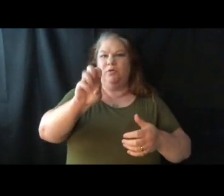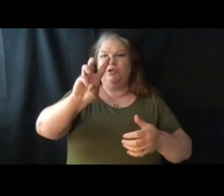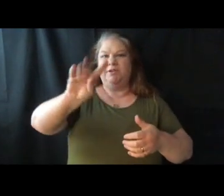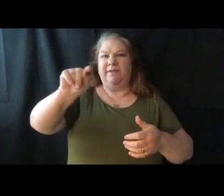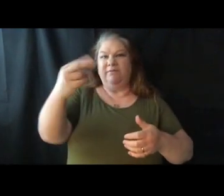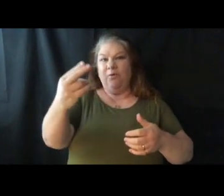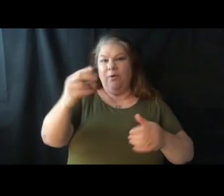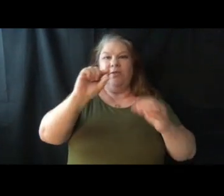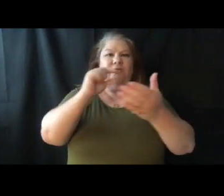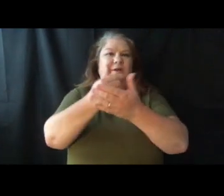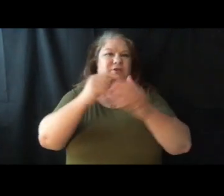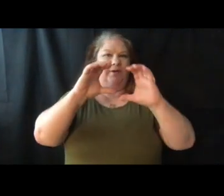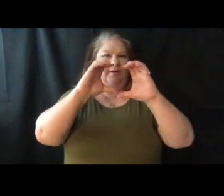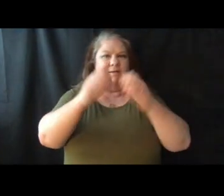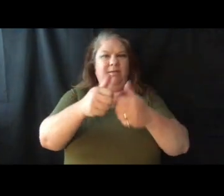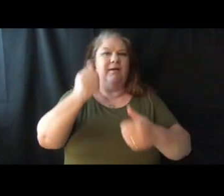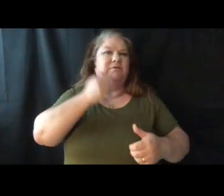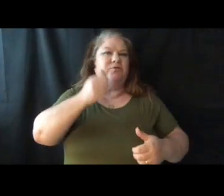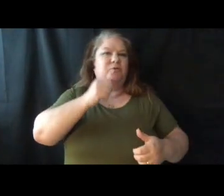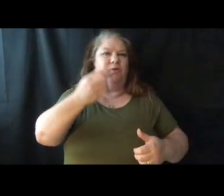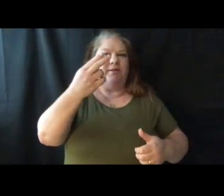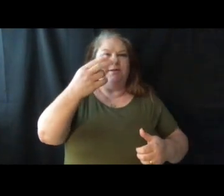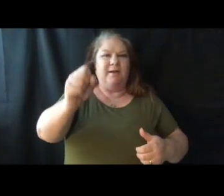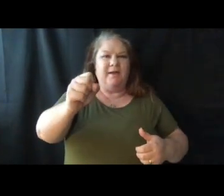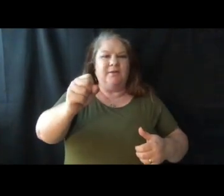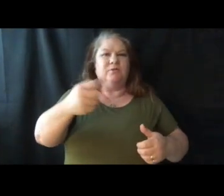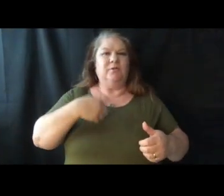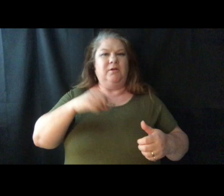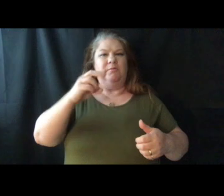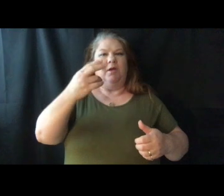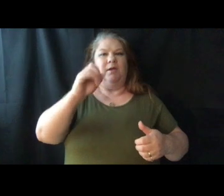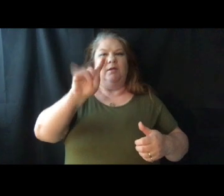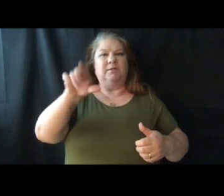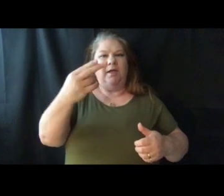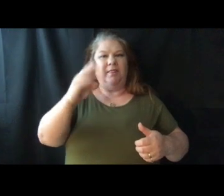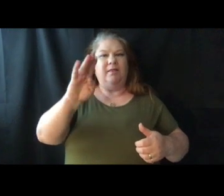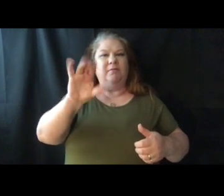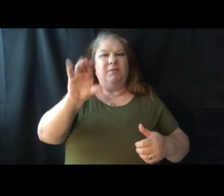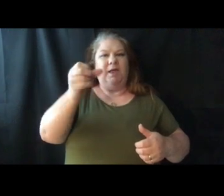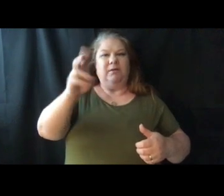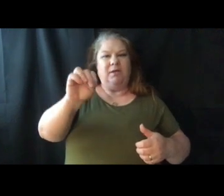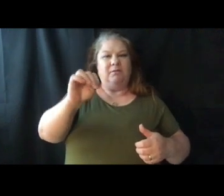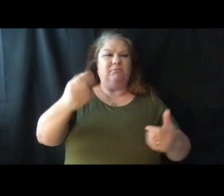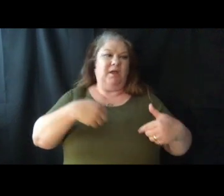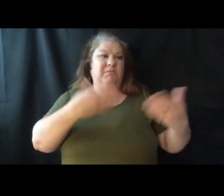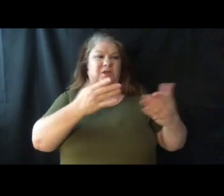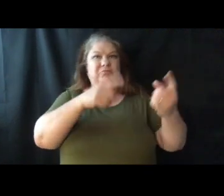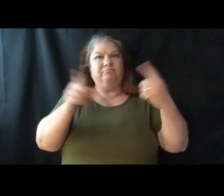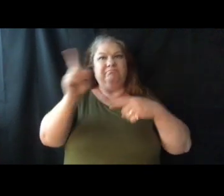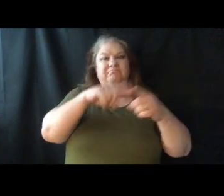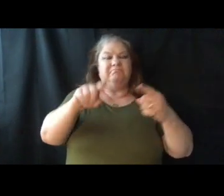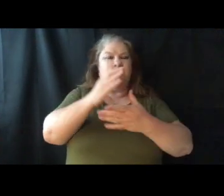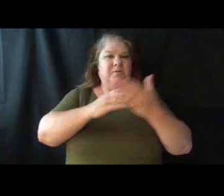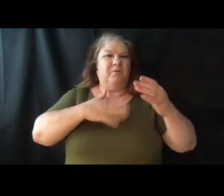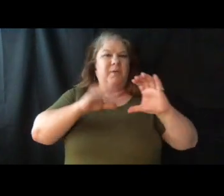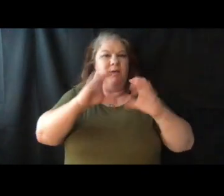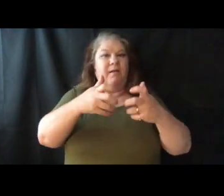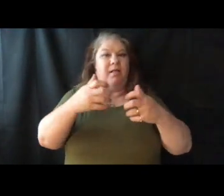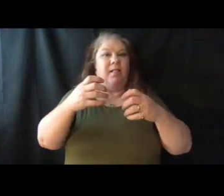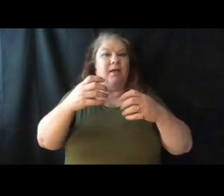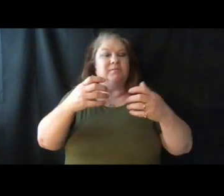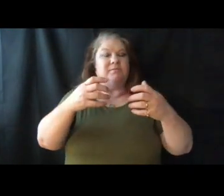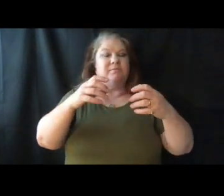Congratulations to the 264th graduating class of Girls High School. I'm Hilda Bacon, and I'm here with some of my classmates from the